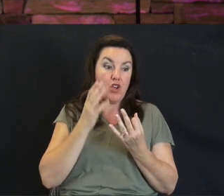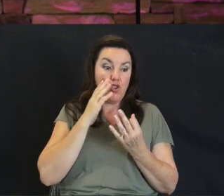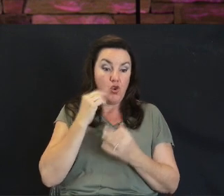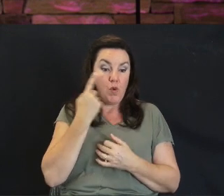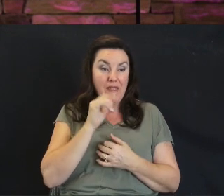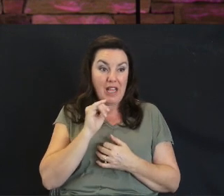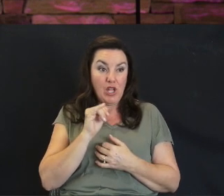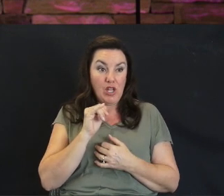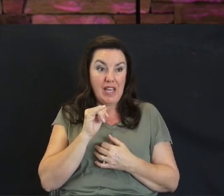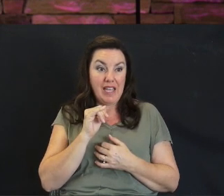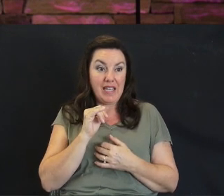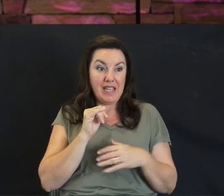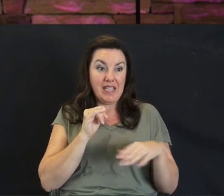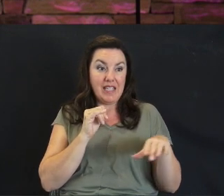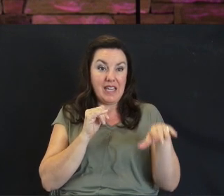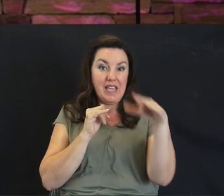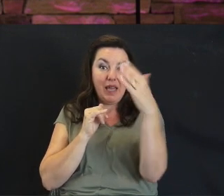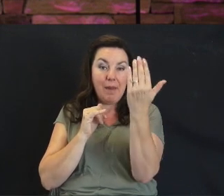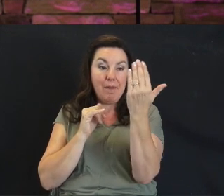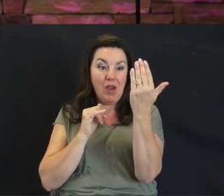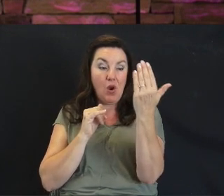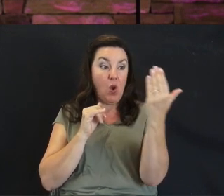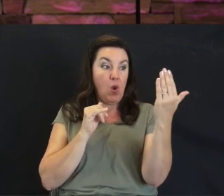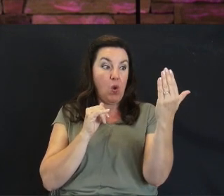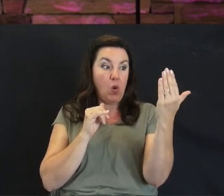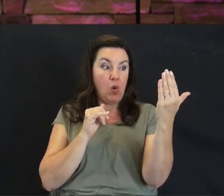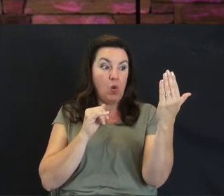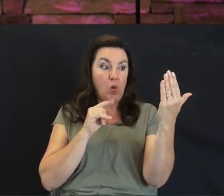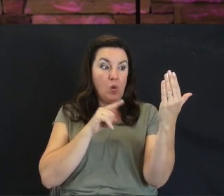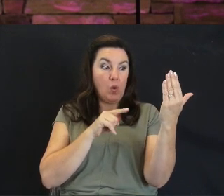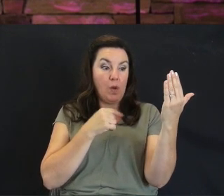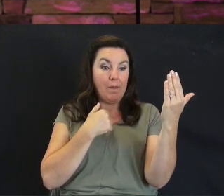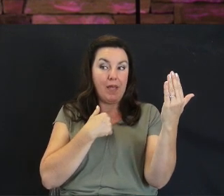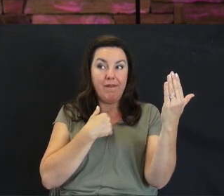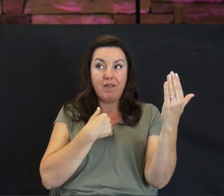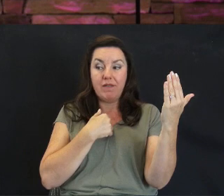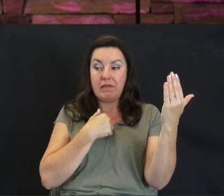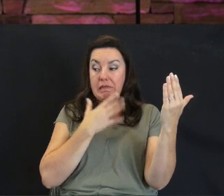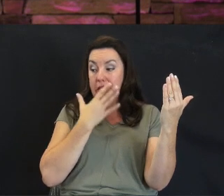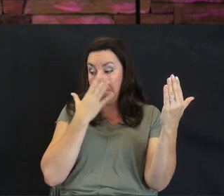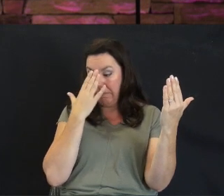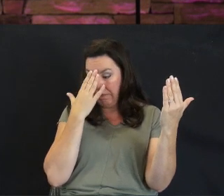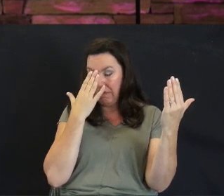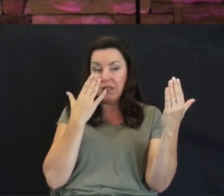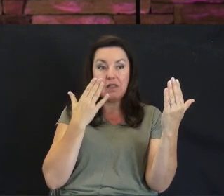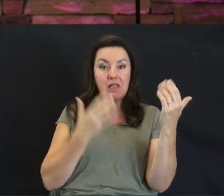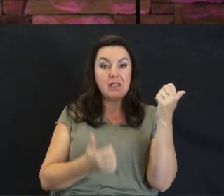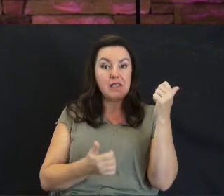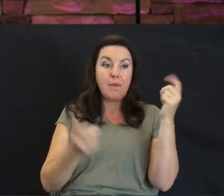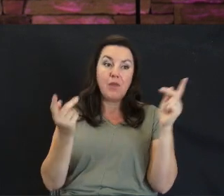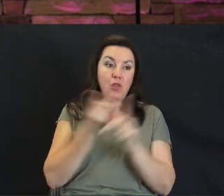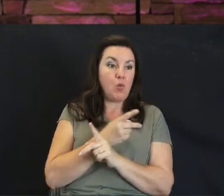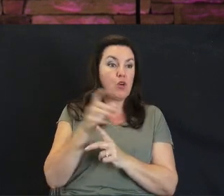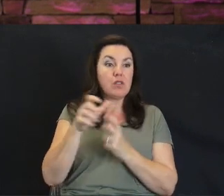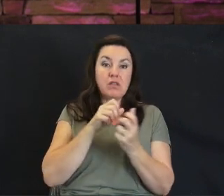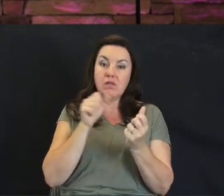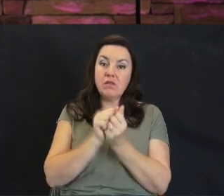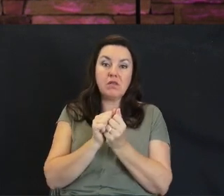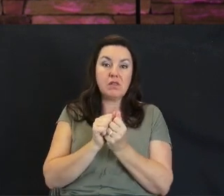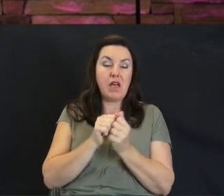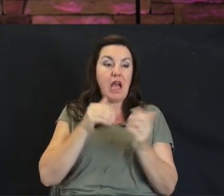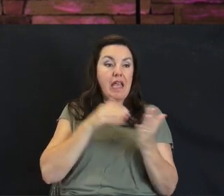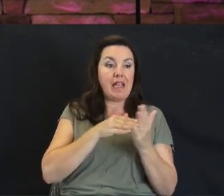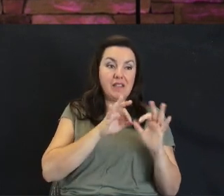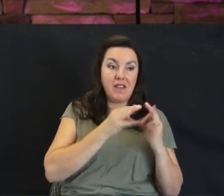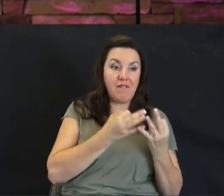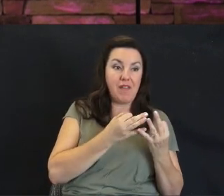Look in the mirror It's you And it's me You heard me correctly Some of the most destructive forces That will come against your family Against my